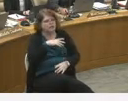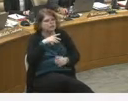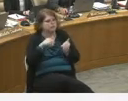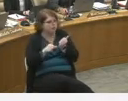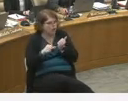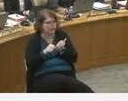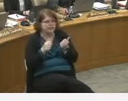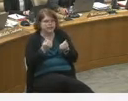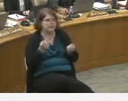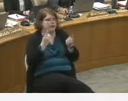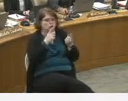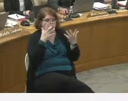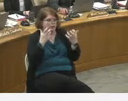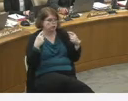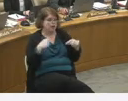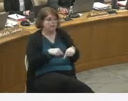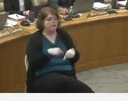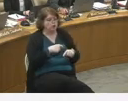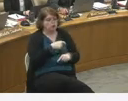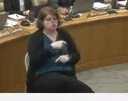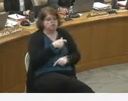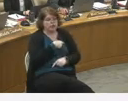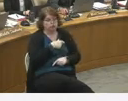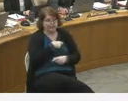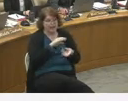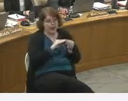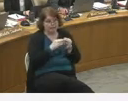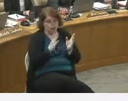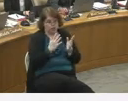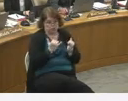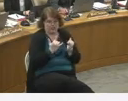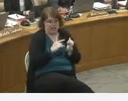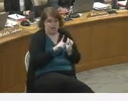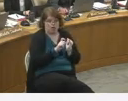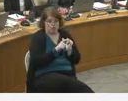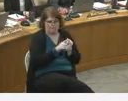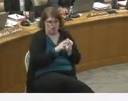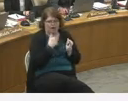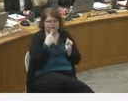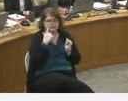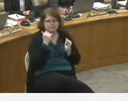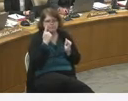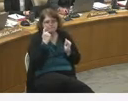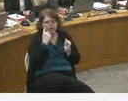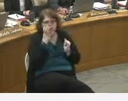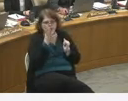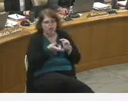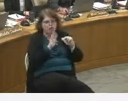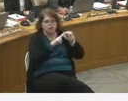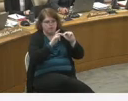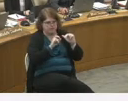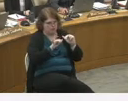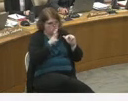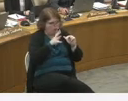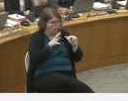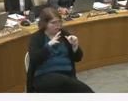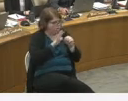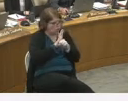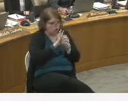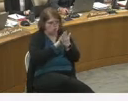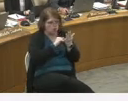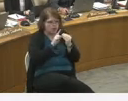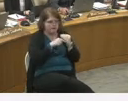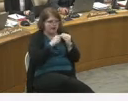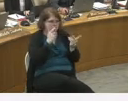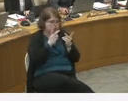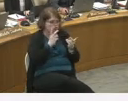so we're at 124 just today and I suspect that'll get a little bit larger but that will be a day of totally learning about Vision right so many of our